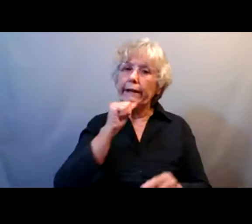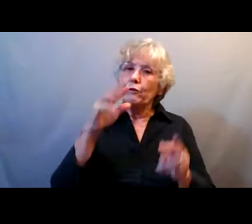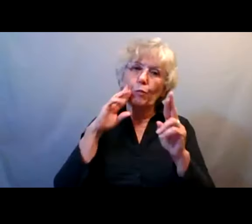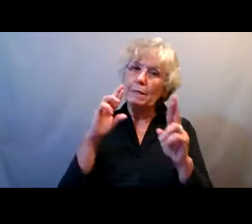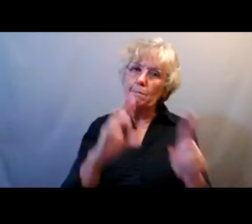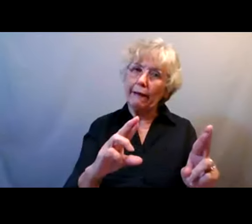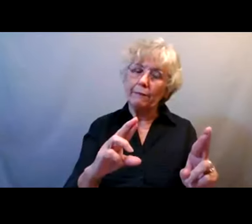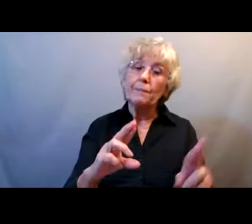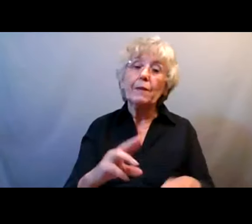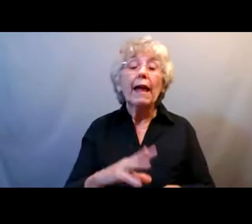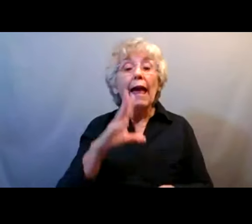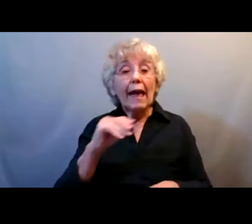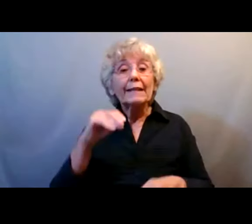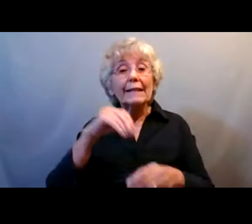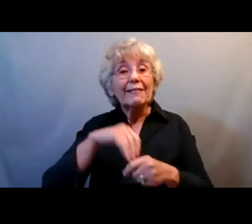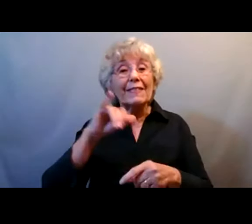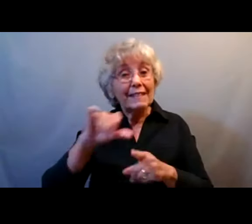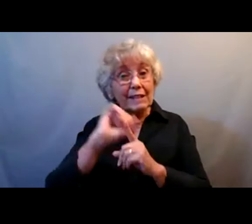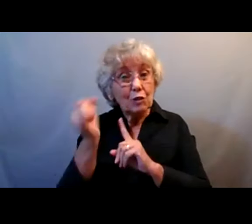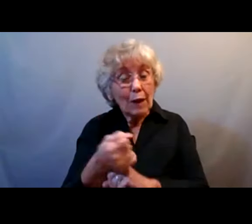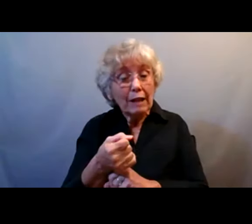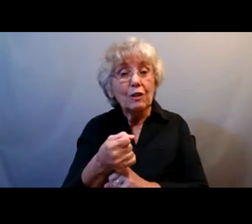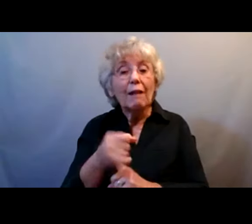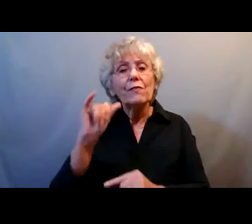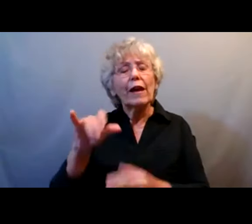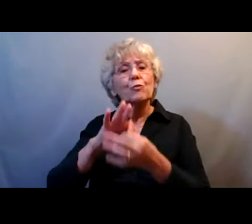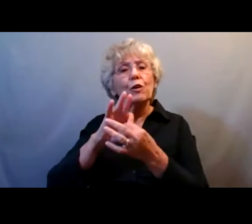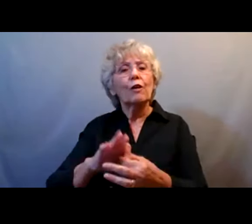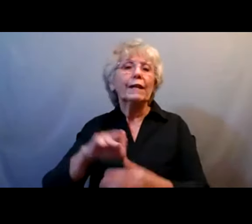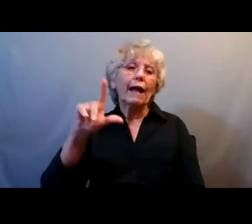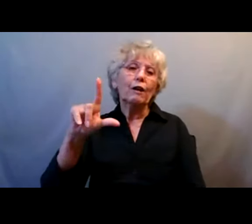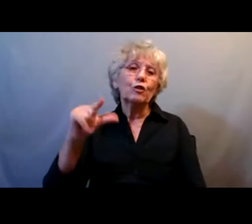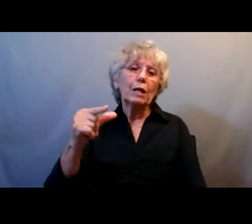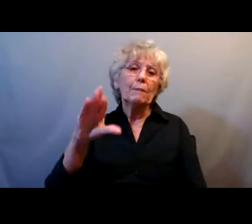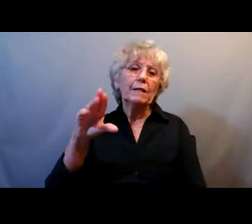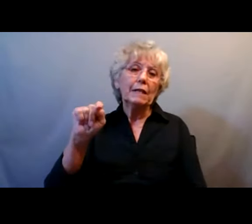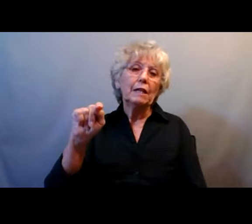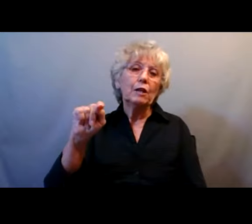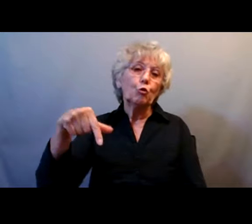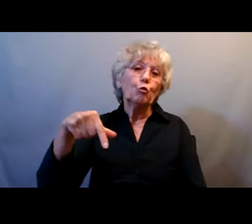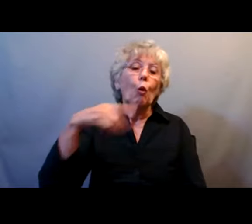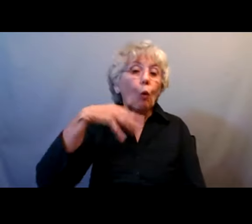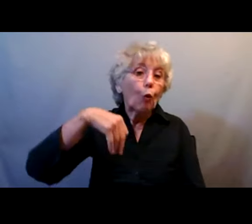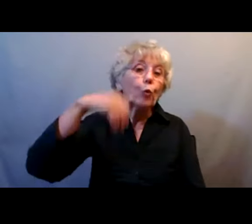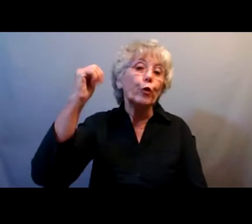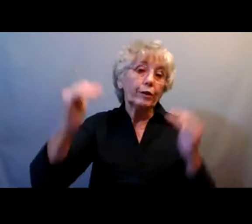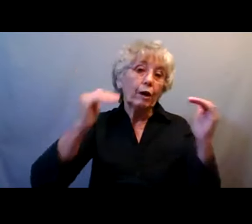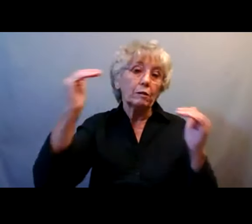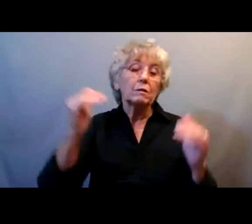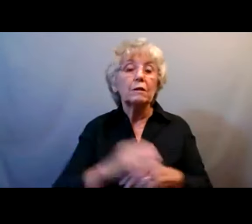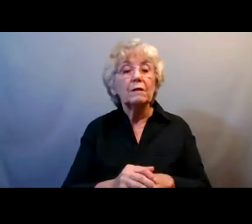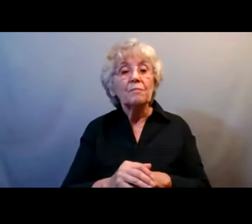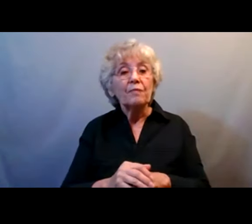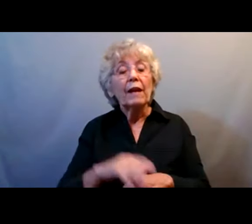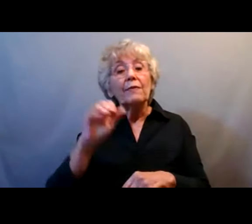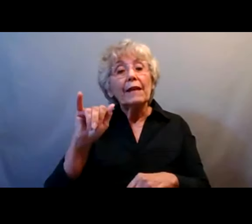in this instance, it is about LGBTQ older adults. And so, you know, the Yale